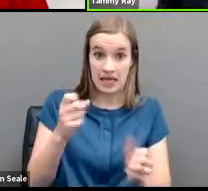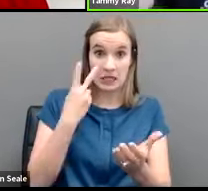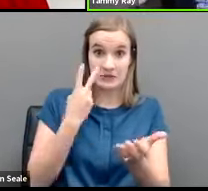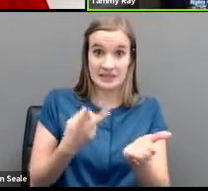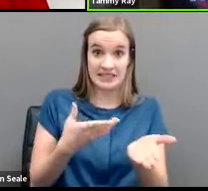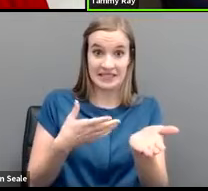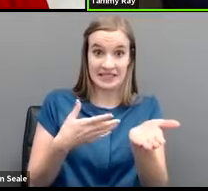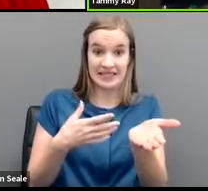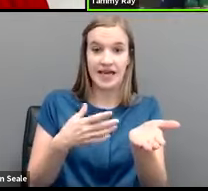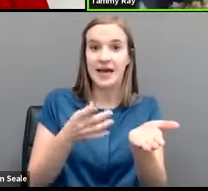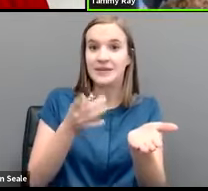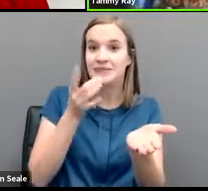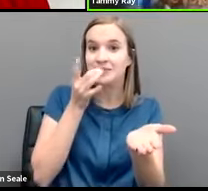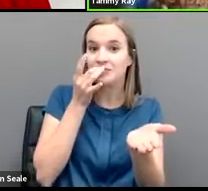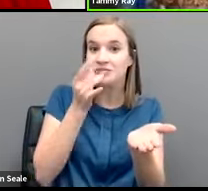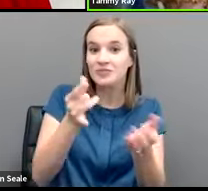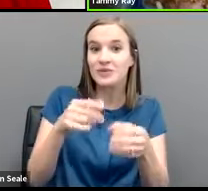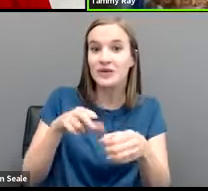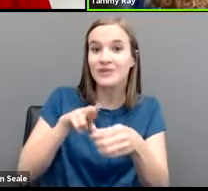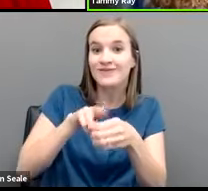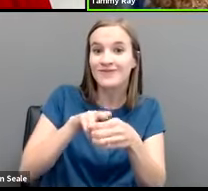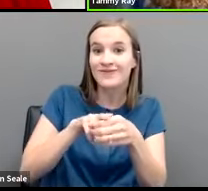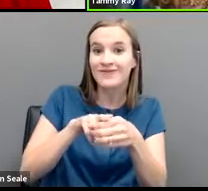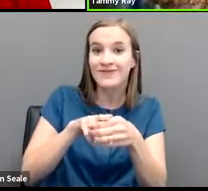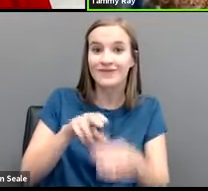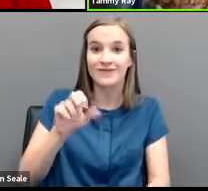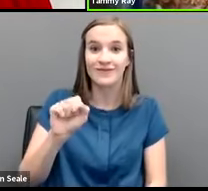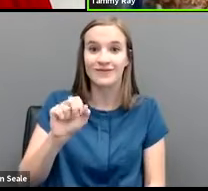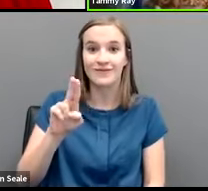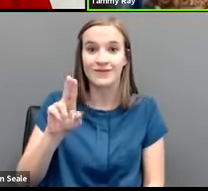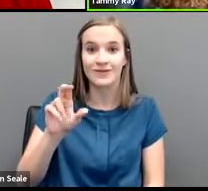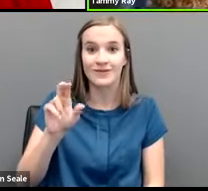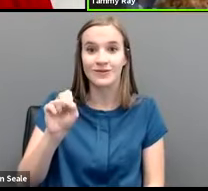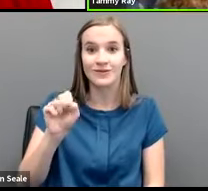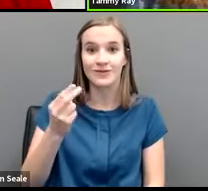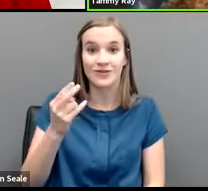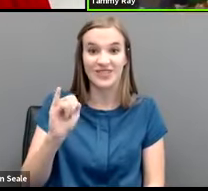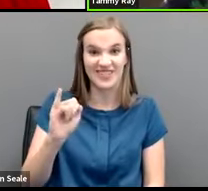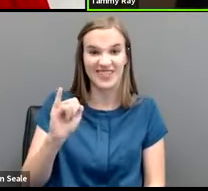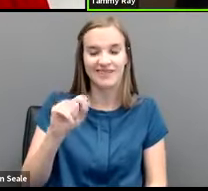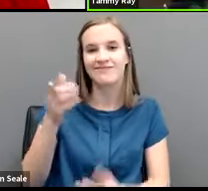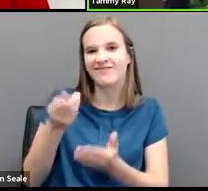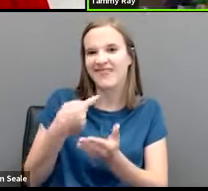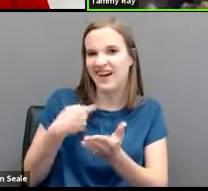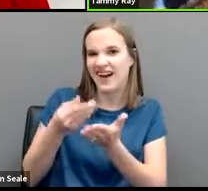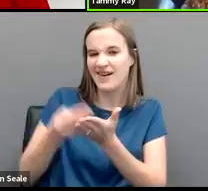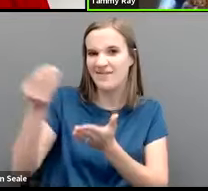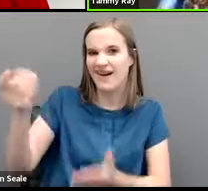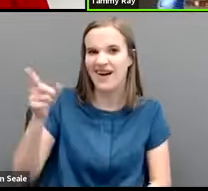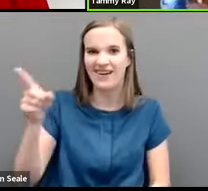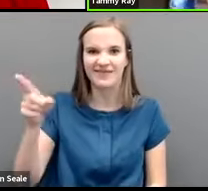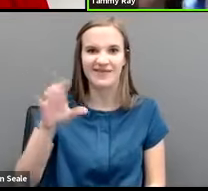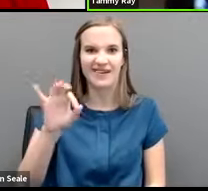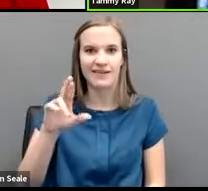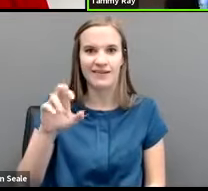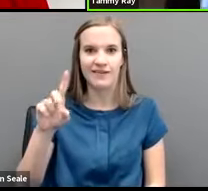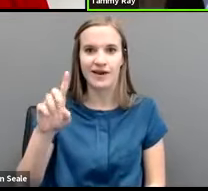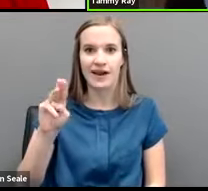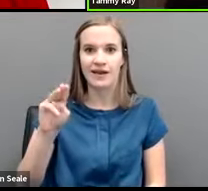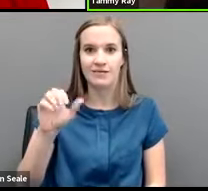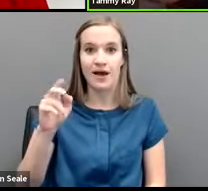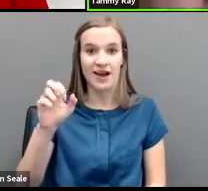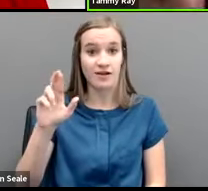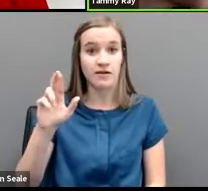delicious sushi from Oh, Fred Meyer. And for grocery store sushi, it